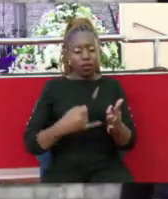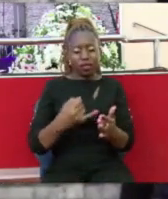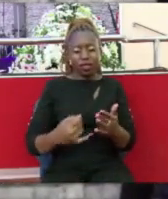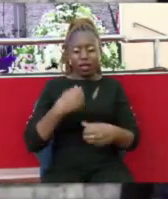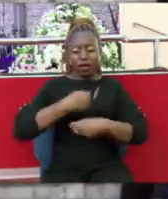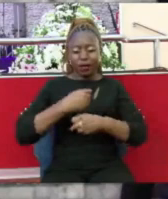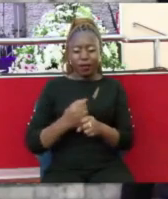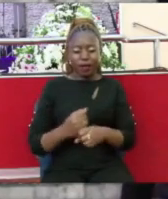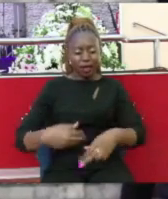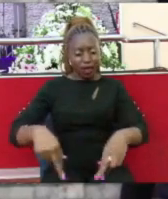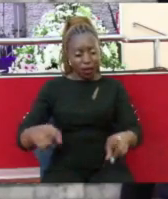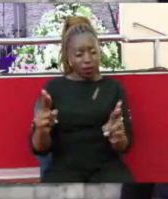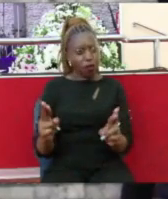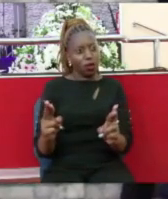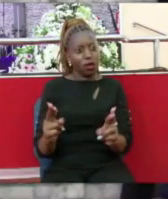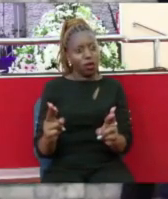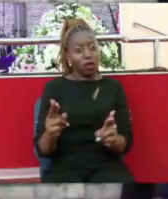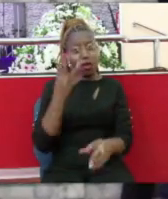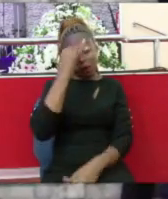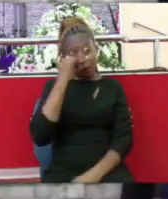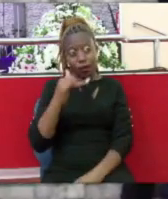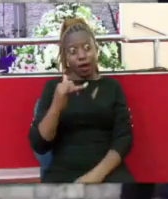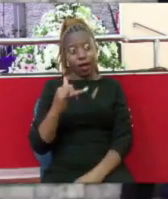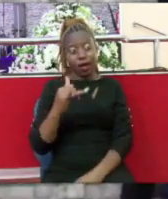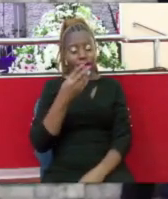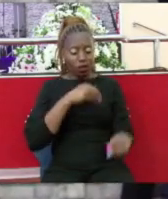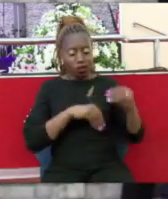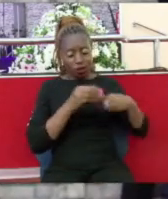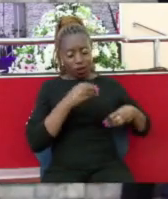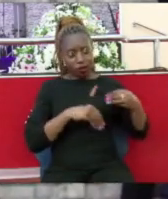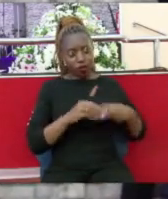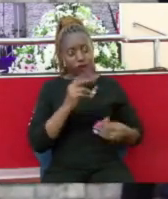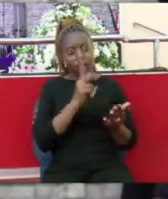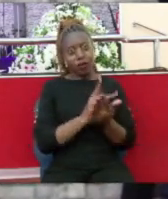mgani akatengeneza hii barabara. Because they have something in their pocket. Kwa sababu wako na kitu mfukoni.